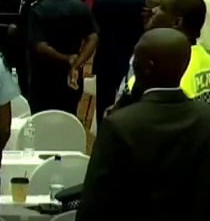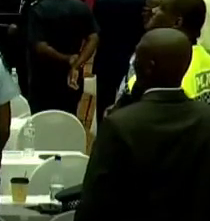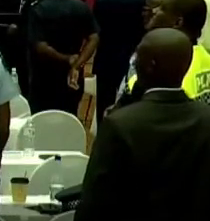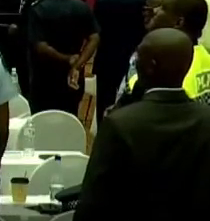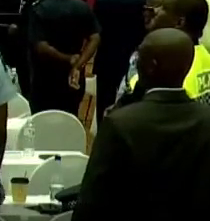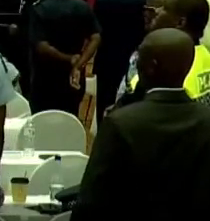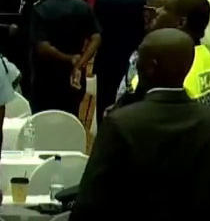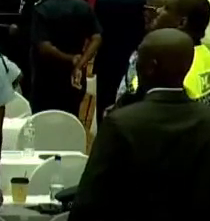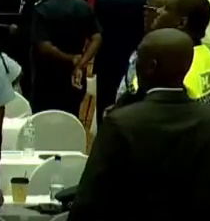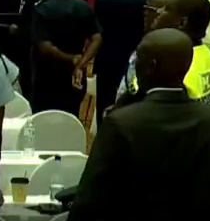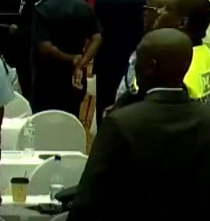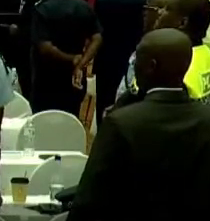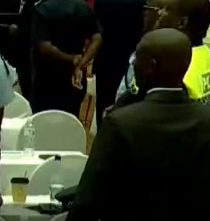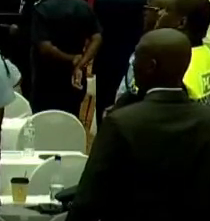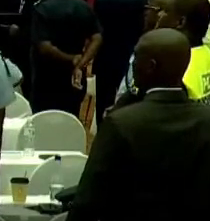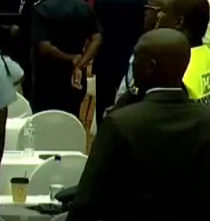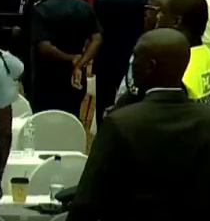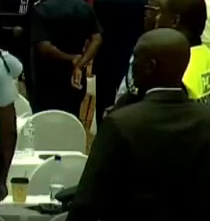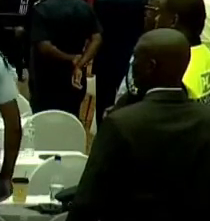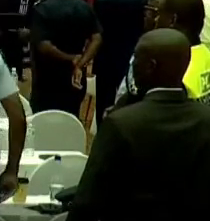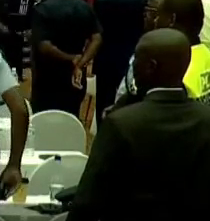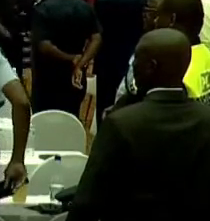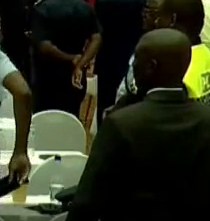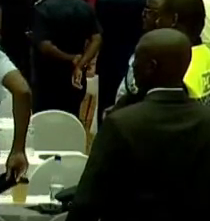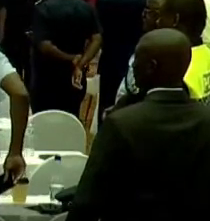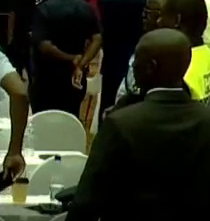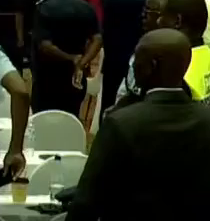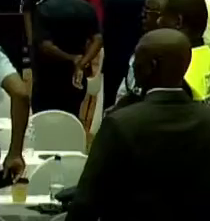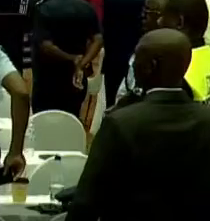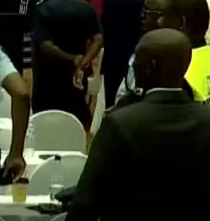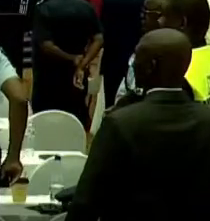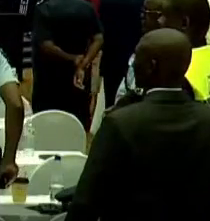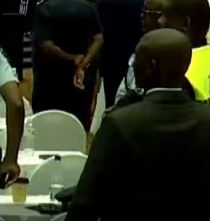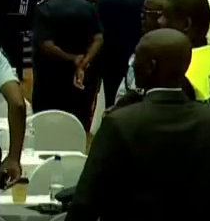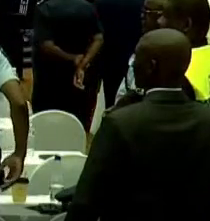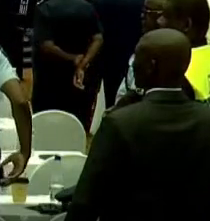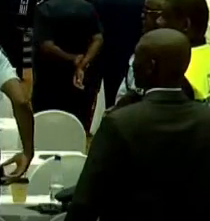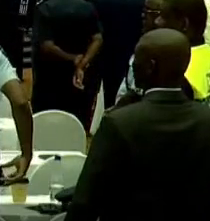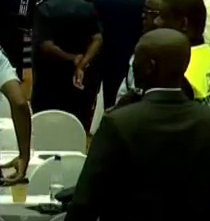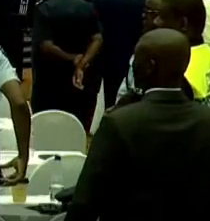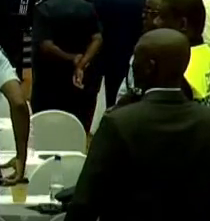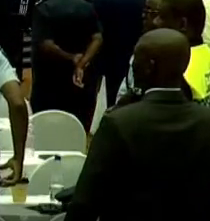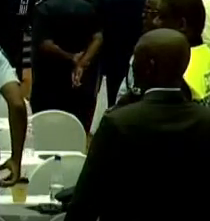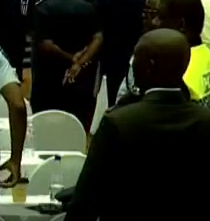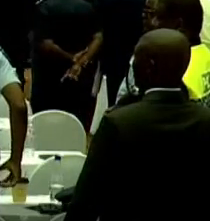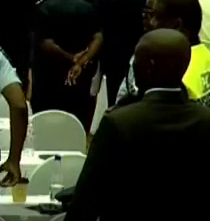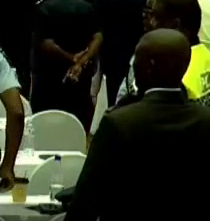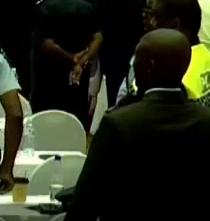And of course, that is how the program unfolded